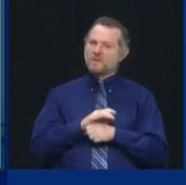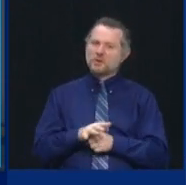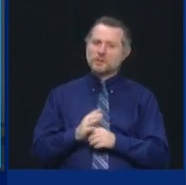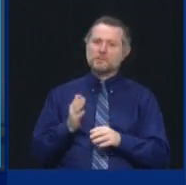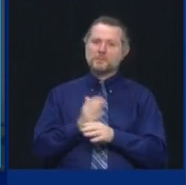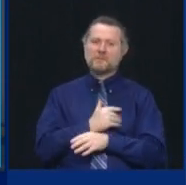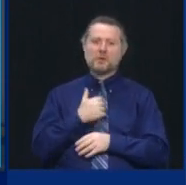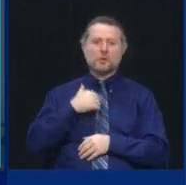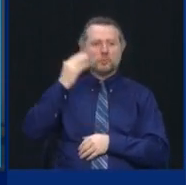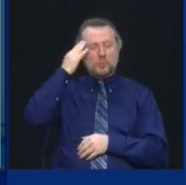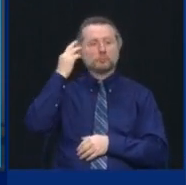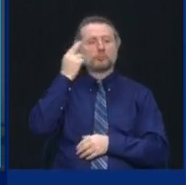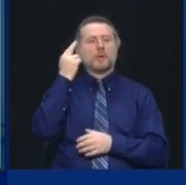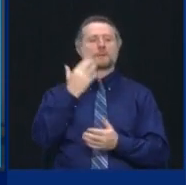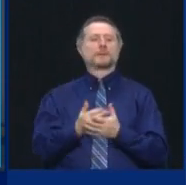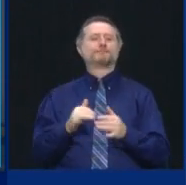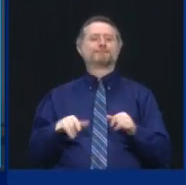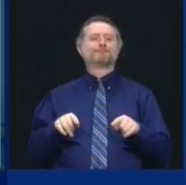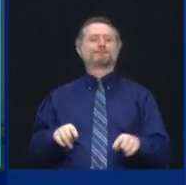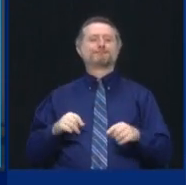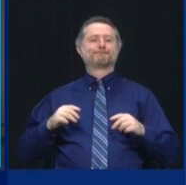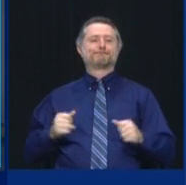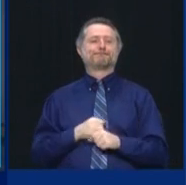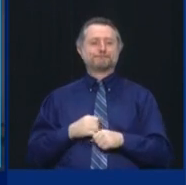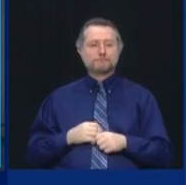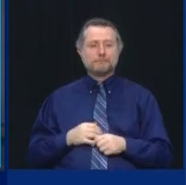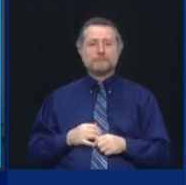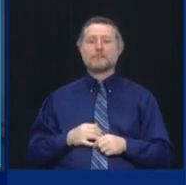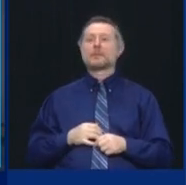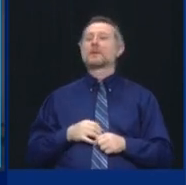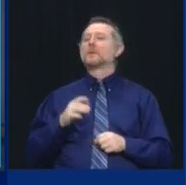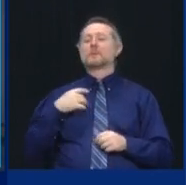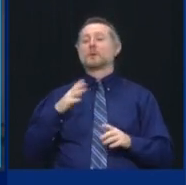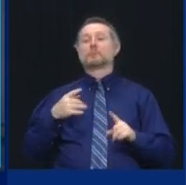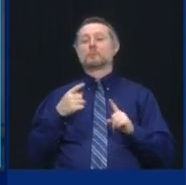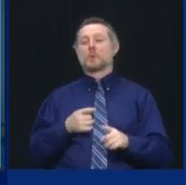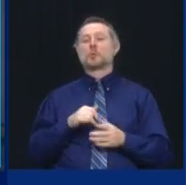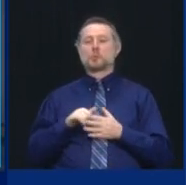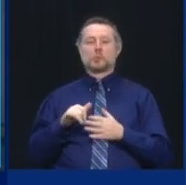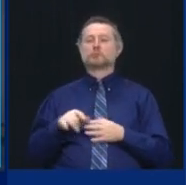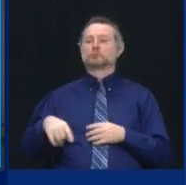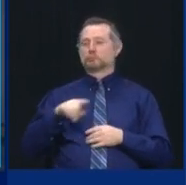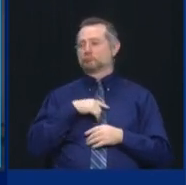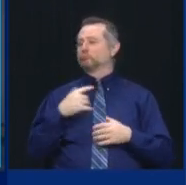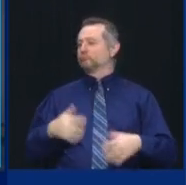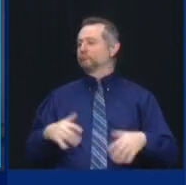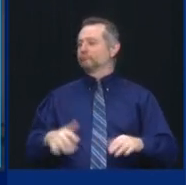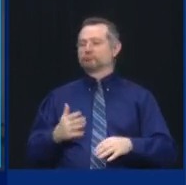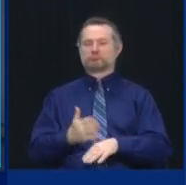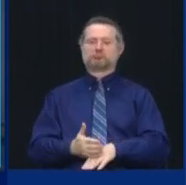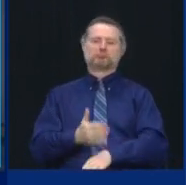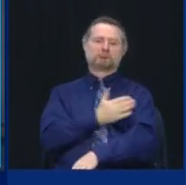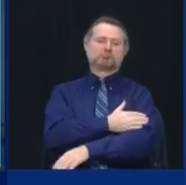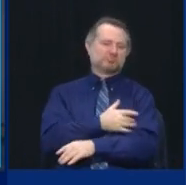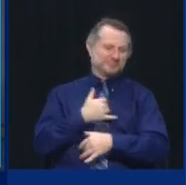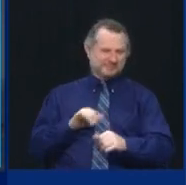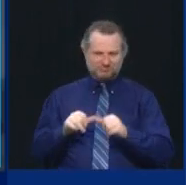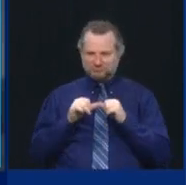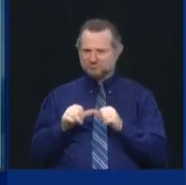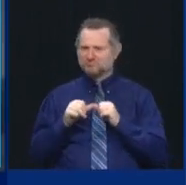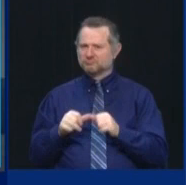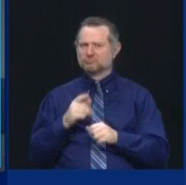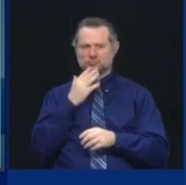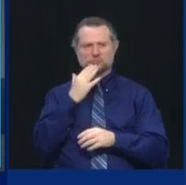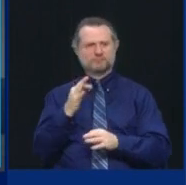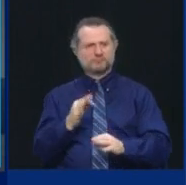COVID. So New Yorkers have made great progress. All the arrows are now pointed in the right direction.